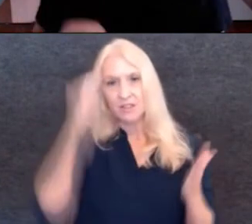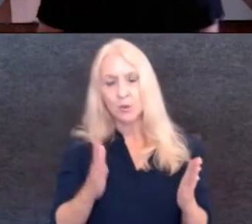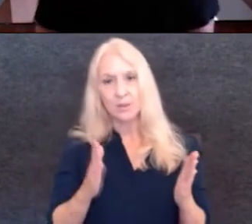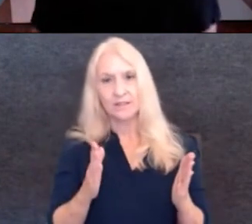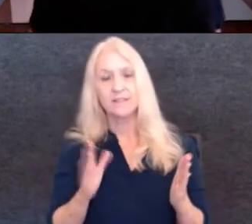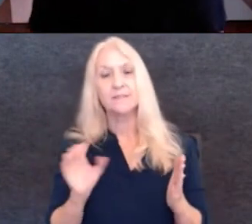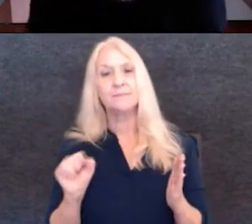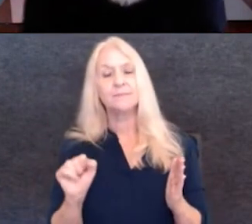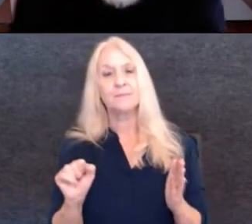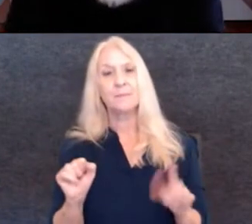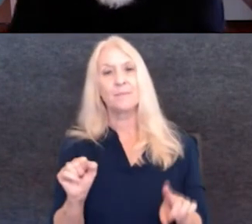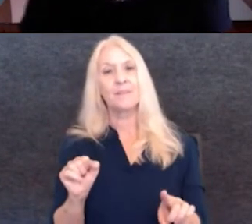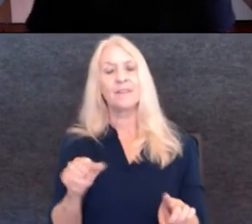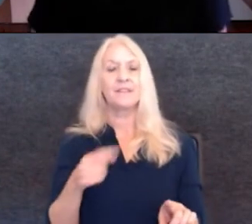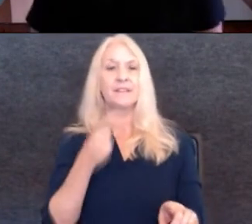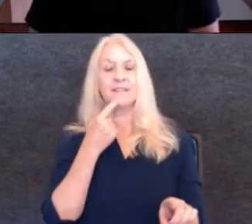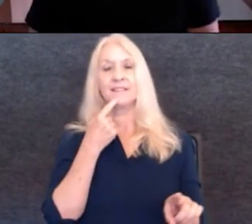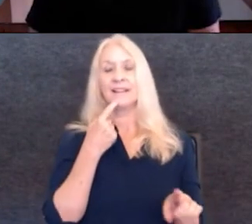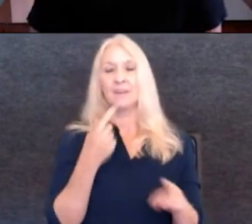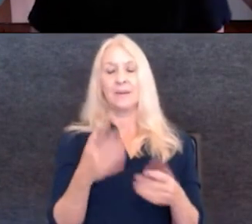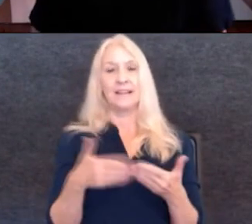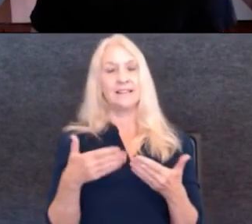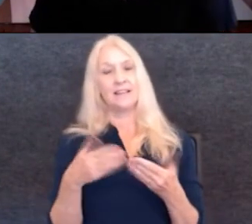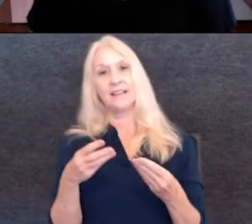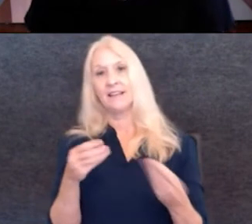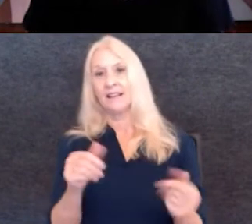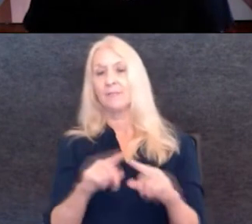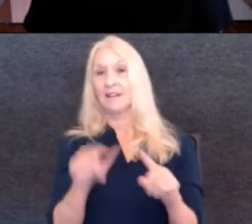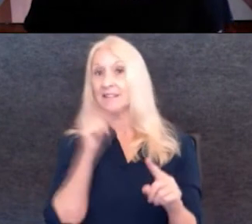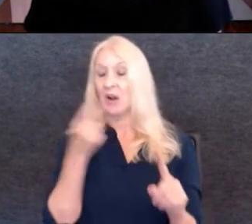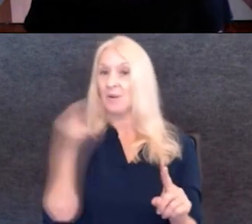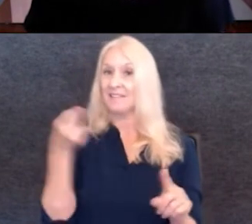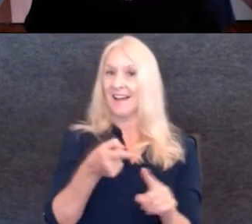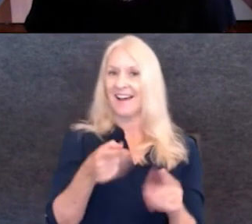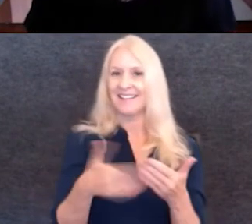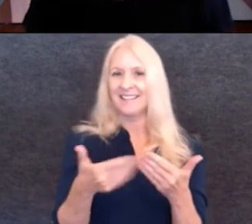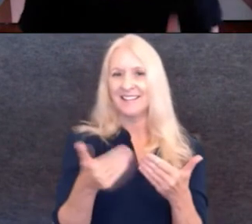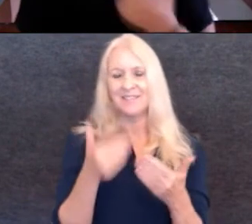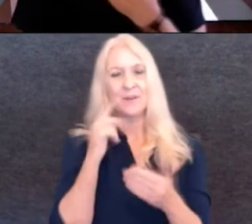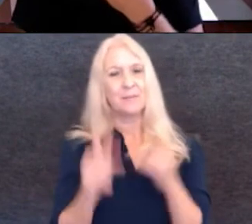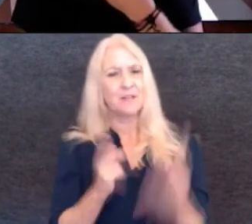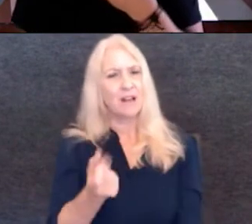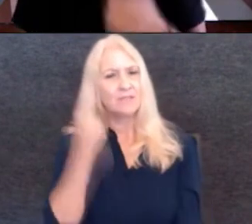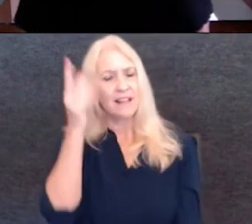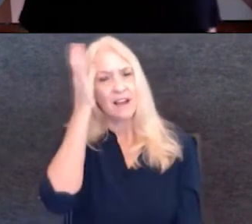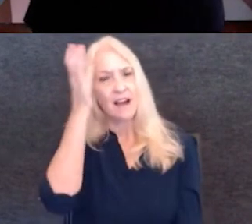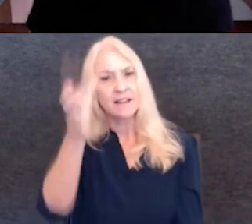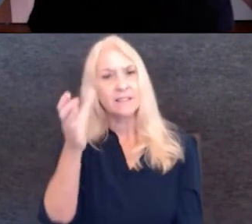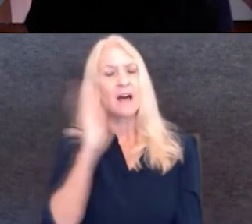and you say it so easily, but it's not always that easy for people to understand the concept